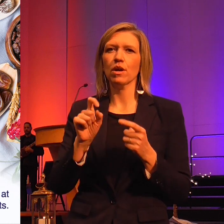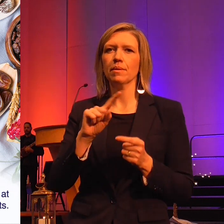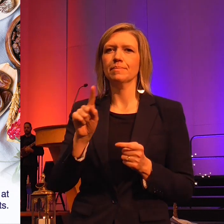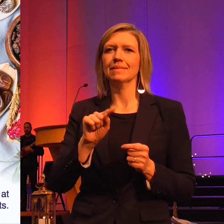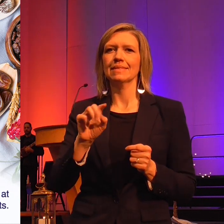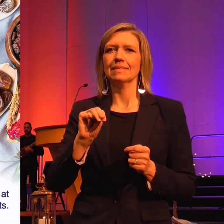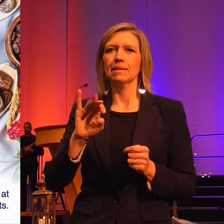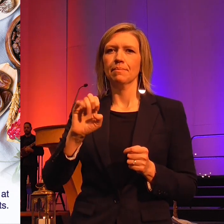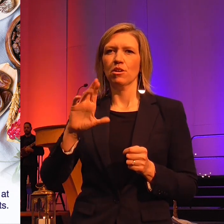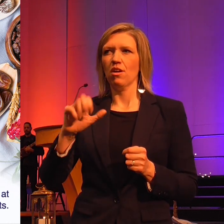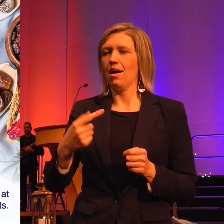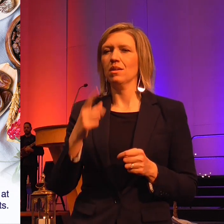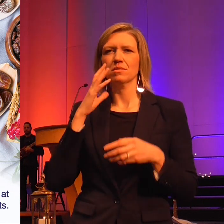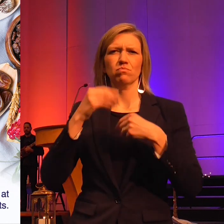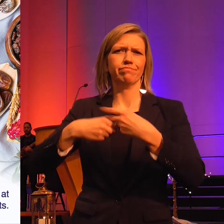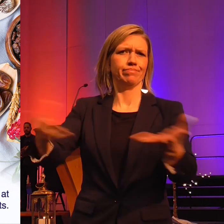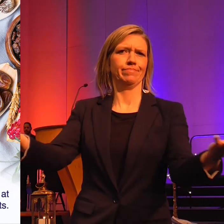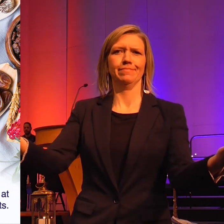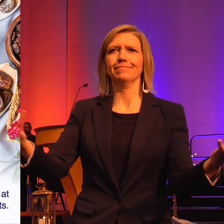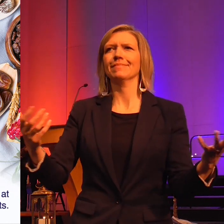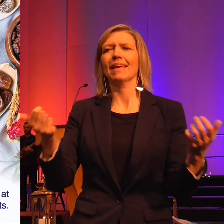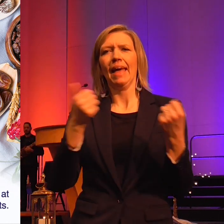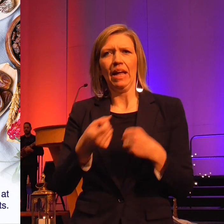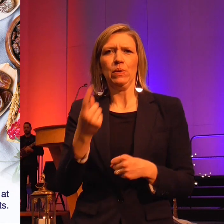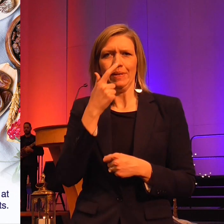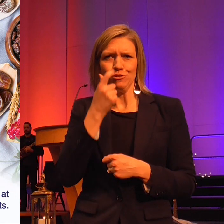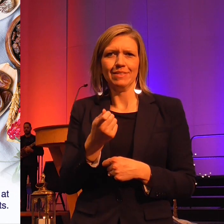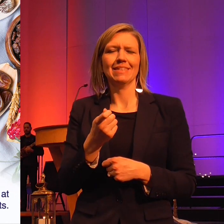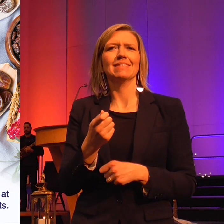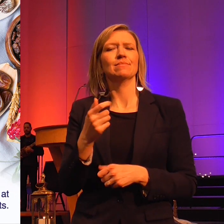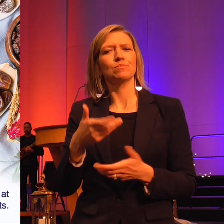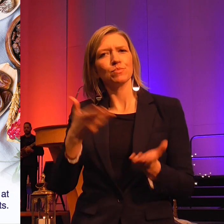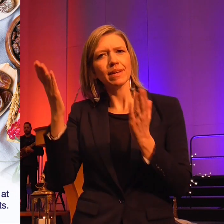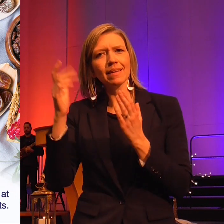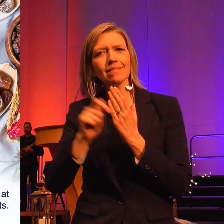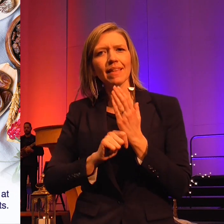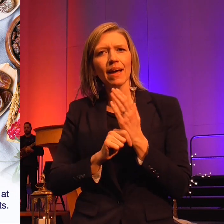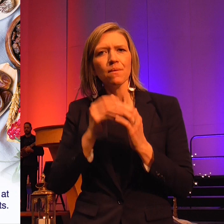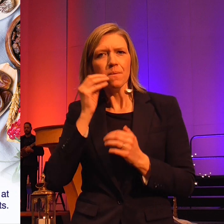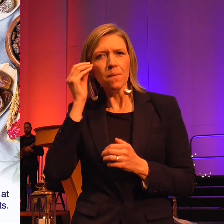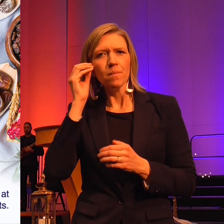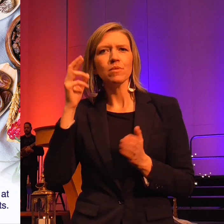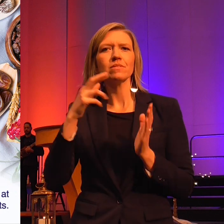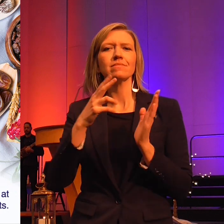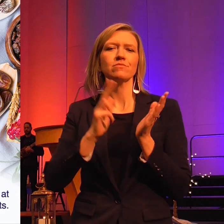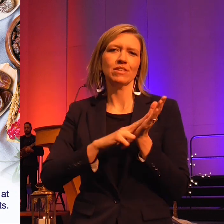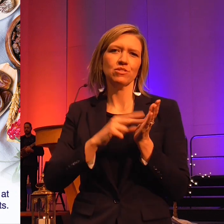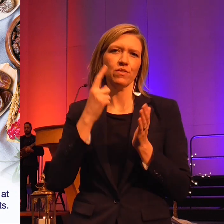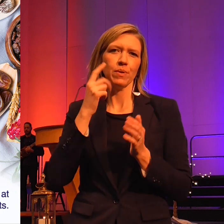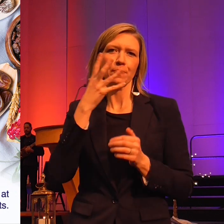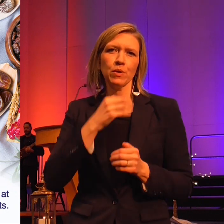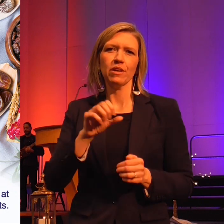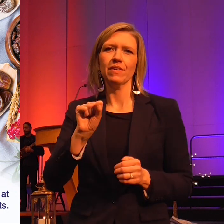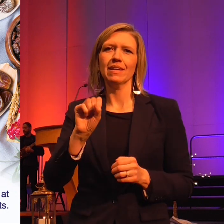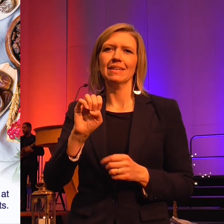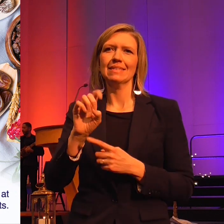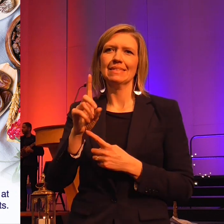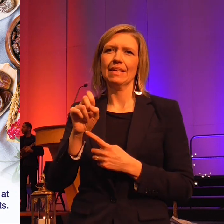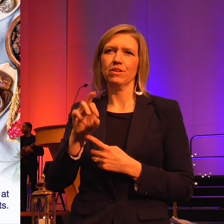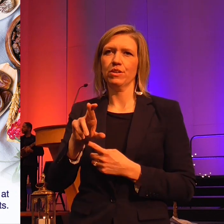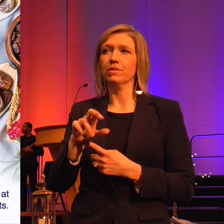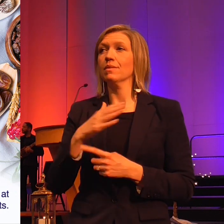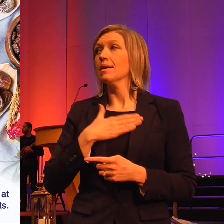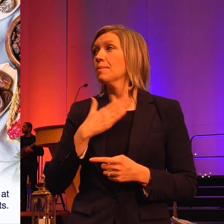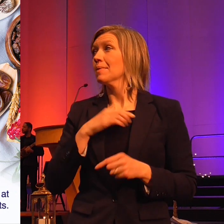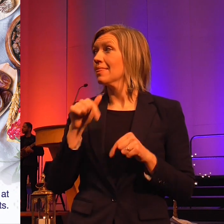them to anyone who will take them. So take a flyer home with you and get registered for our beautiful Seder. And we're happy that this beloved wise